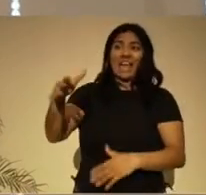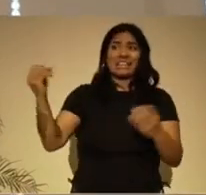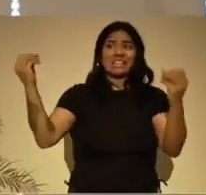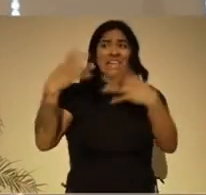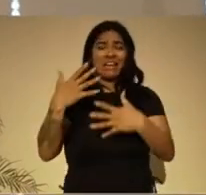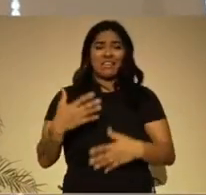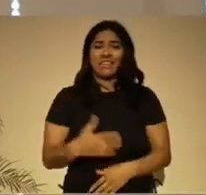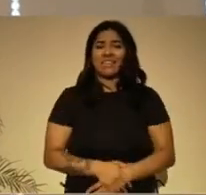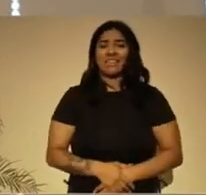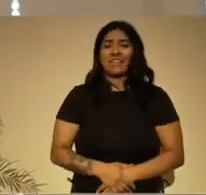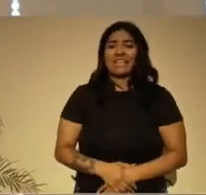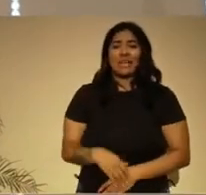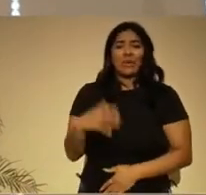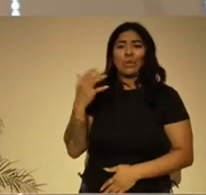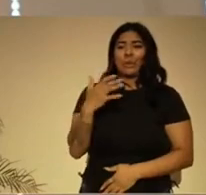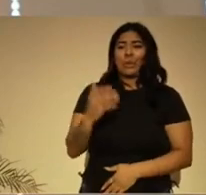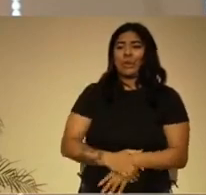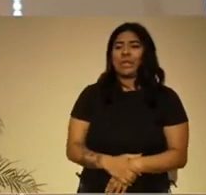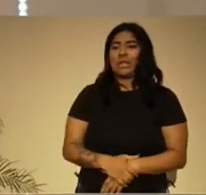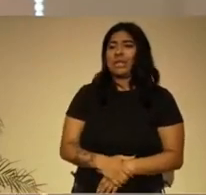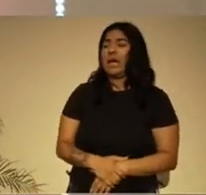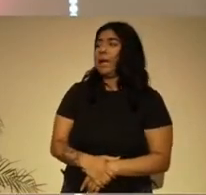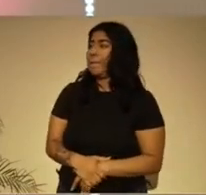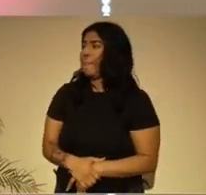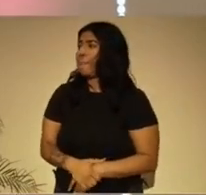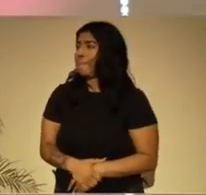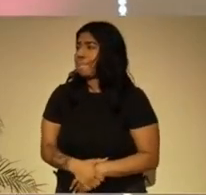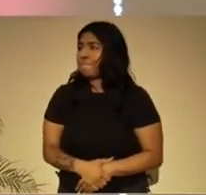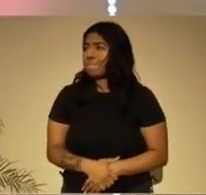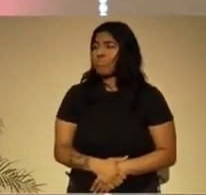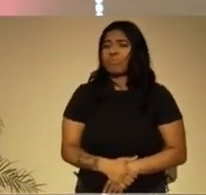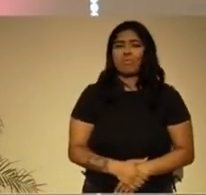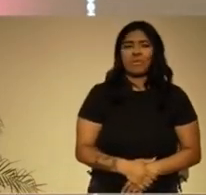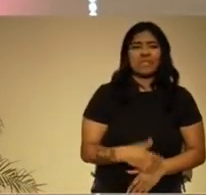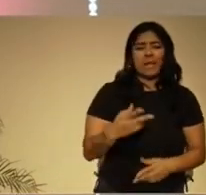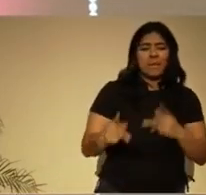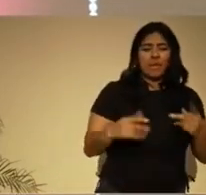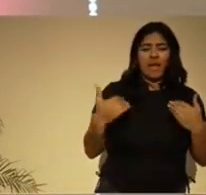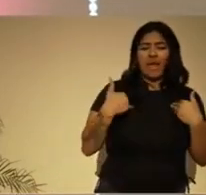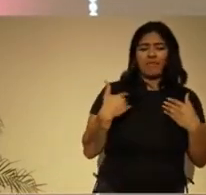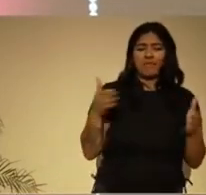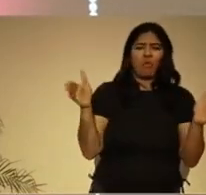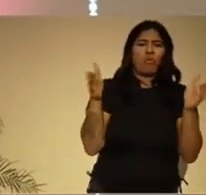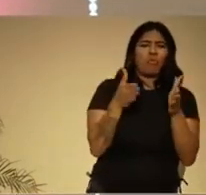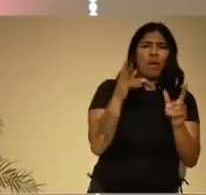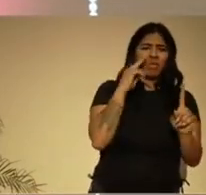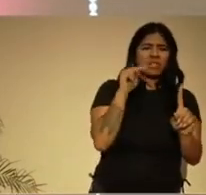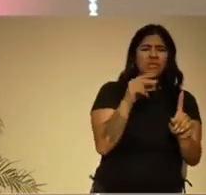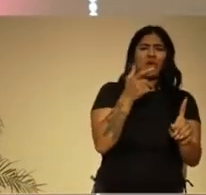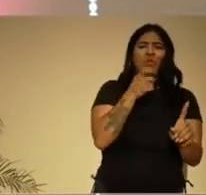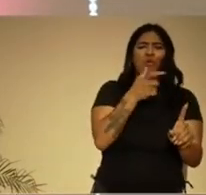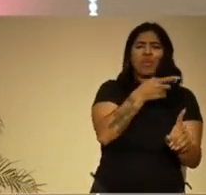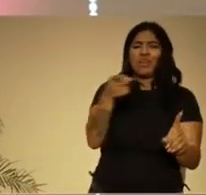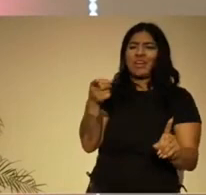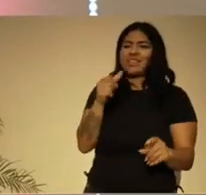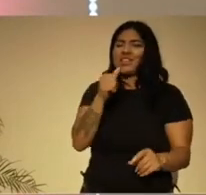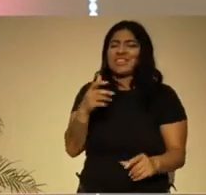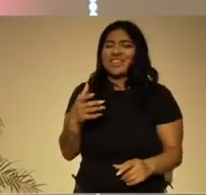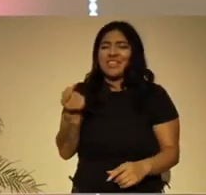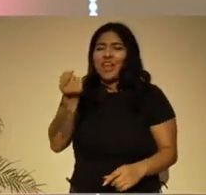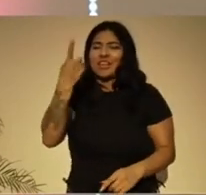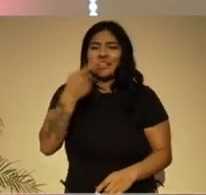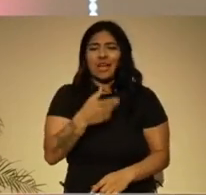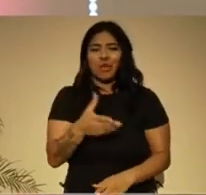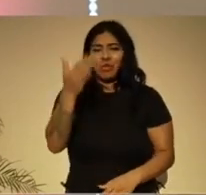scarier. That's way scarier than people having this false perception of who you are. Because they didn't even take the time to get to know